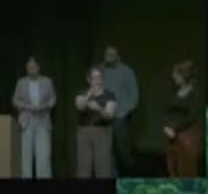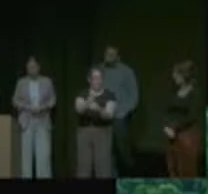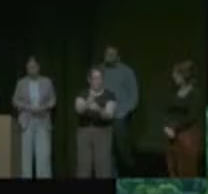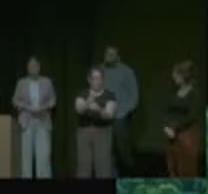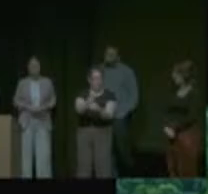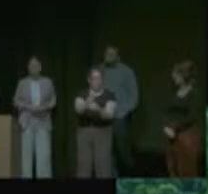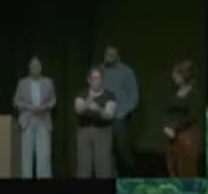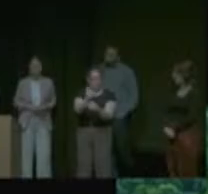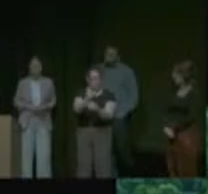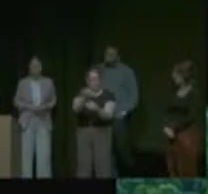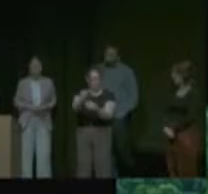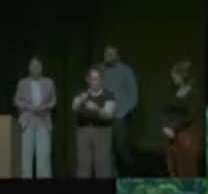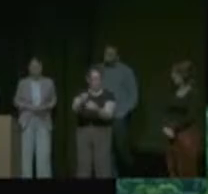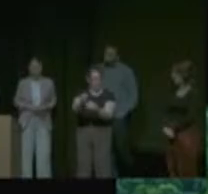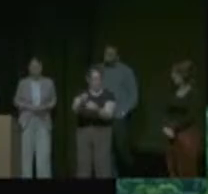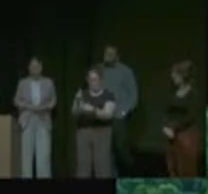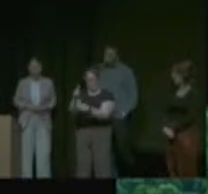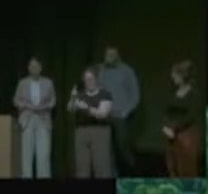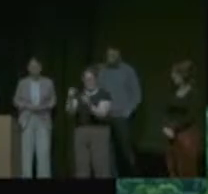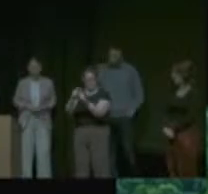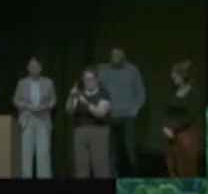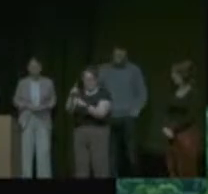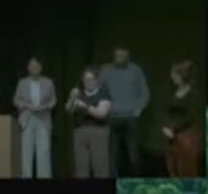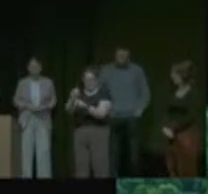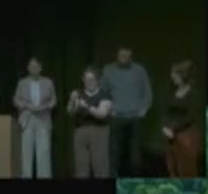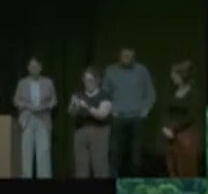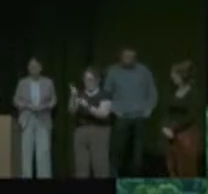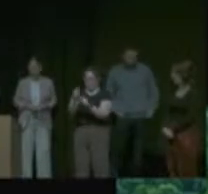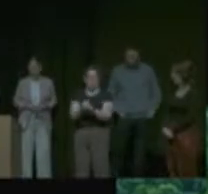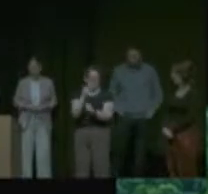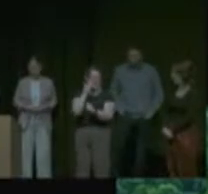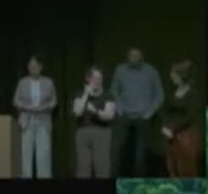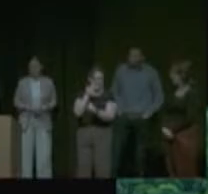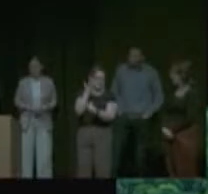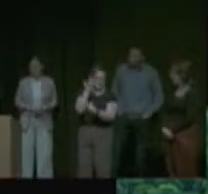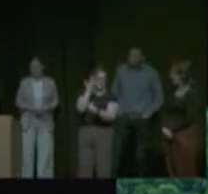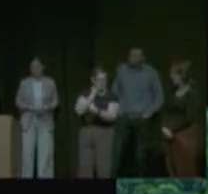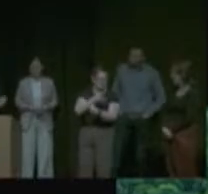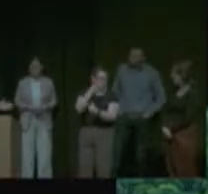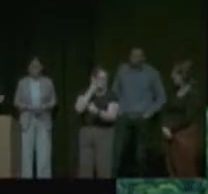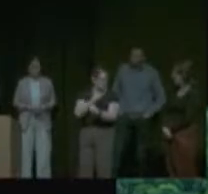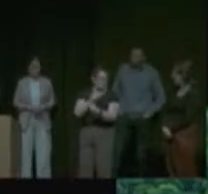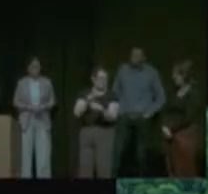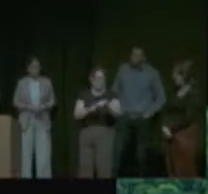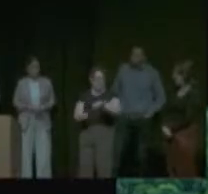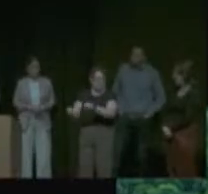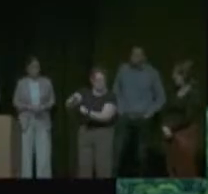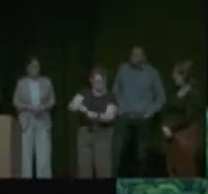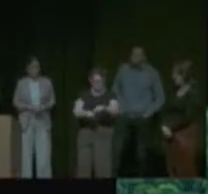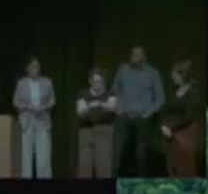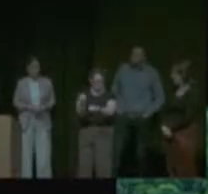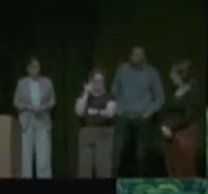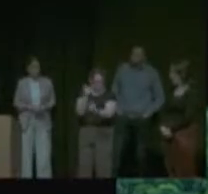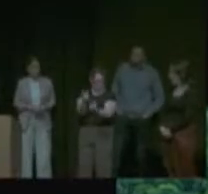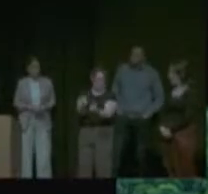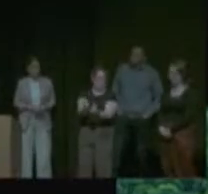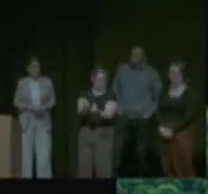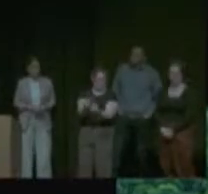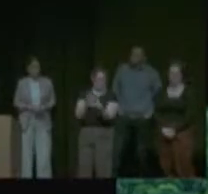anymore. So I would think that a kayaker would know what they're doing through that stretch because of the